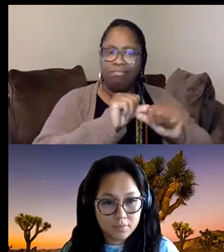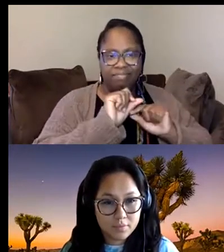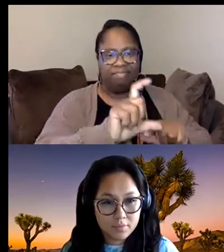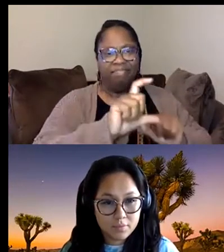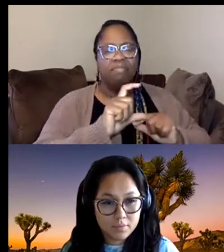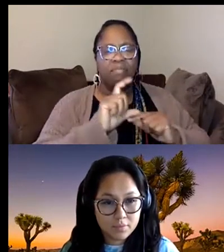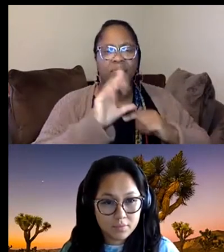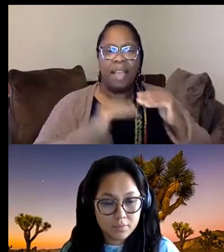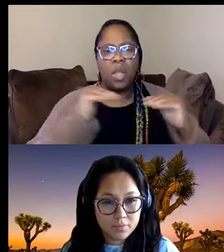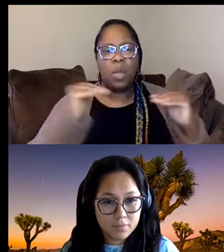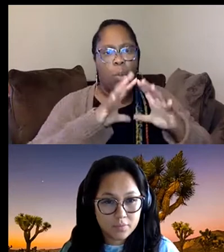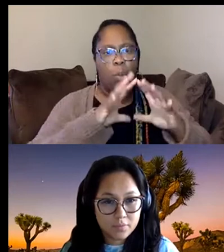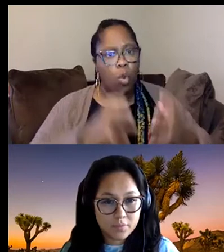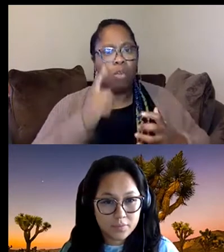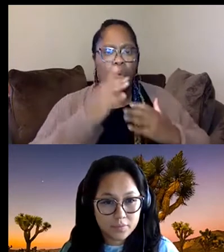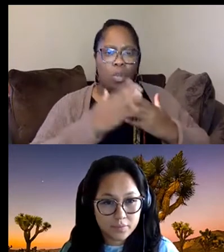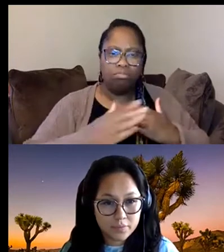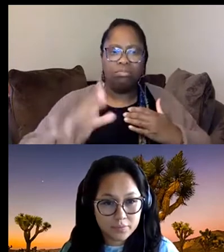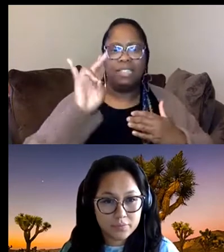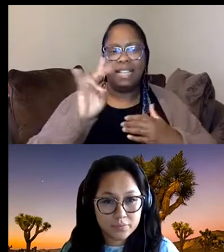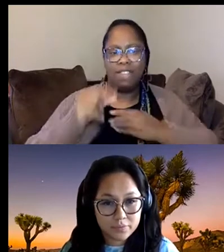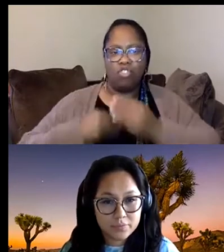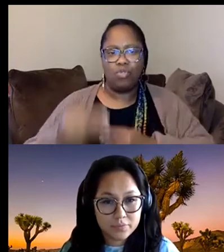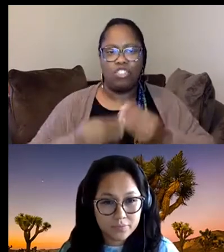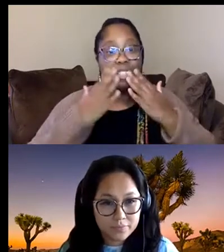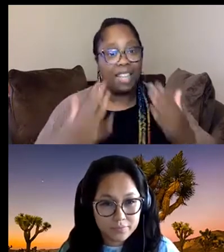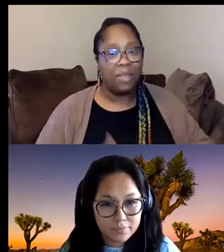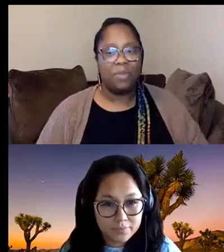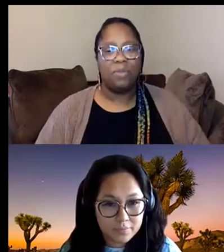equitable world for the next 7 generations. Thank you.